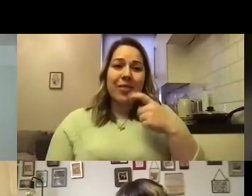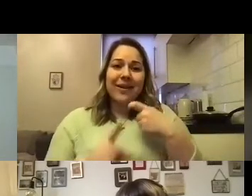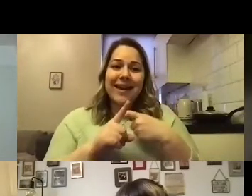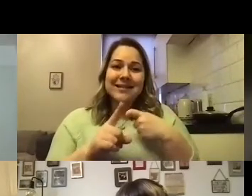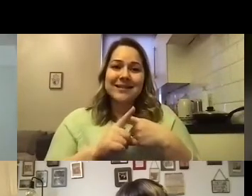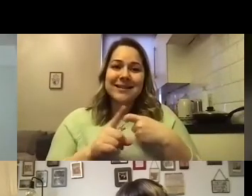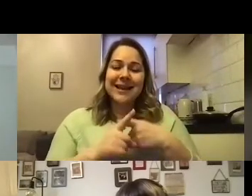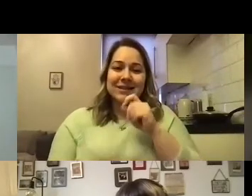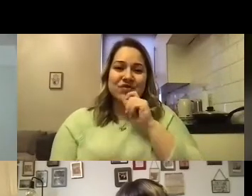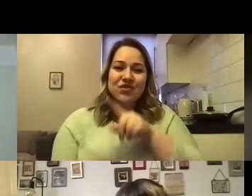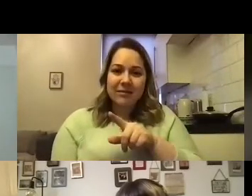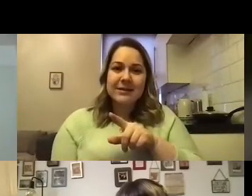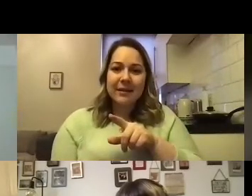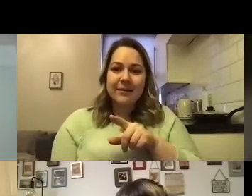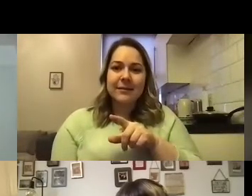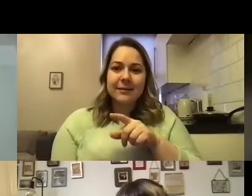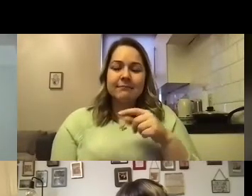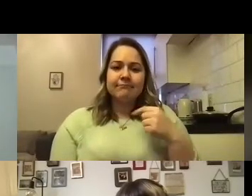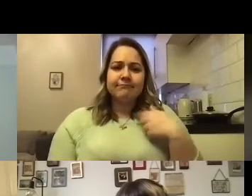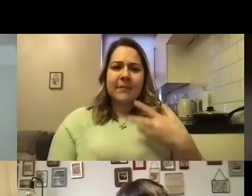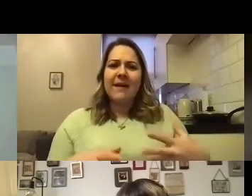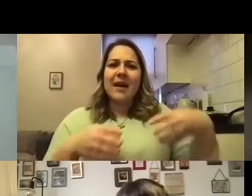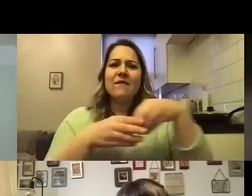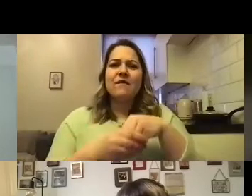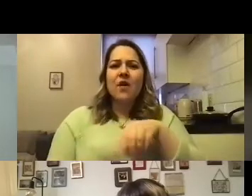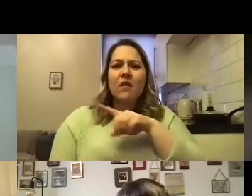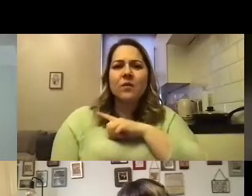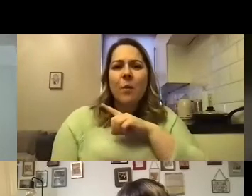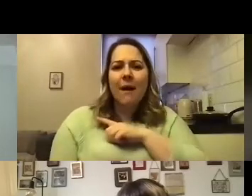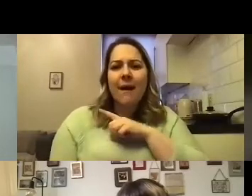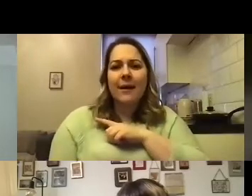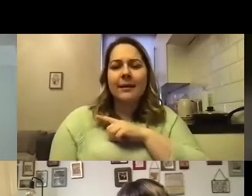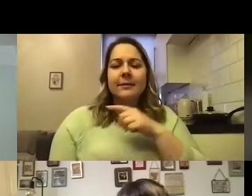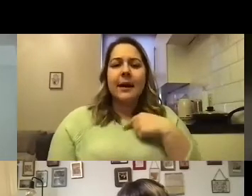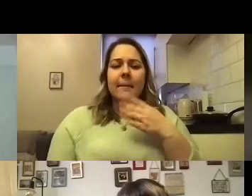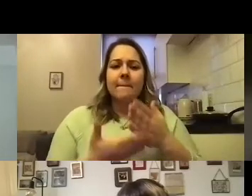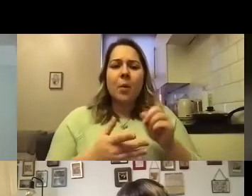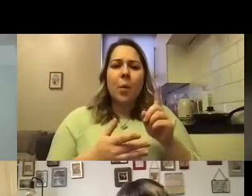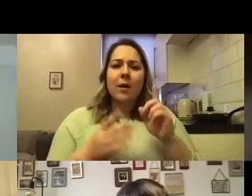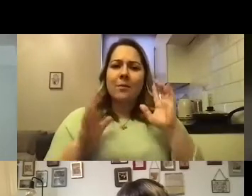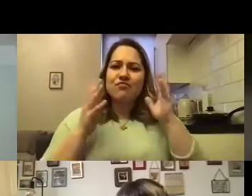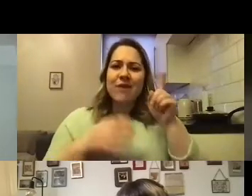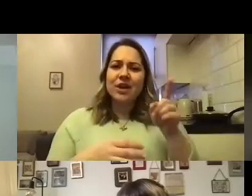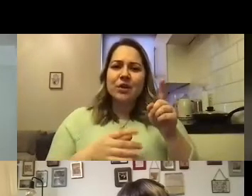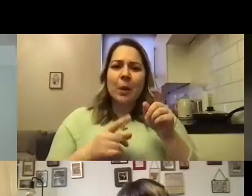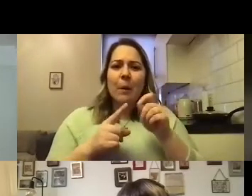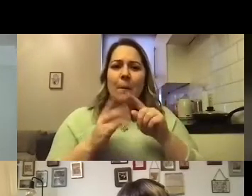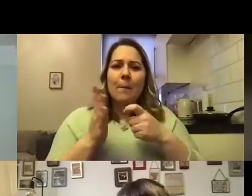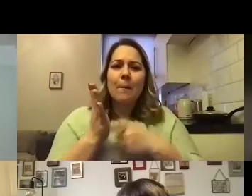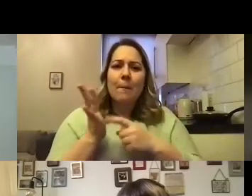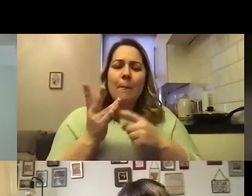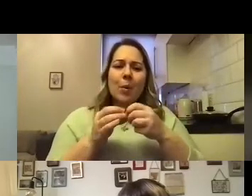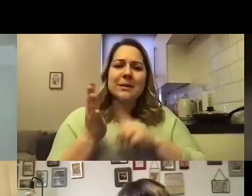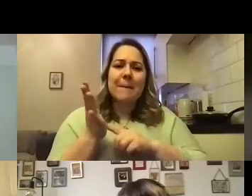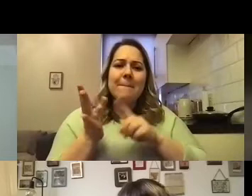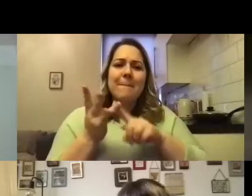Chelsea. I got involved because I'm part of something called Portobello Radio. I'm a presenter, and the Finborough Theatre